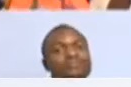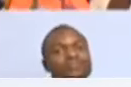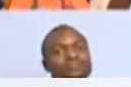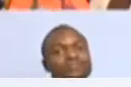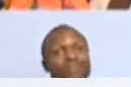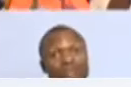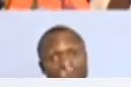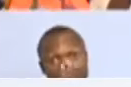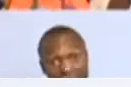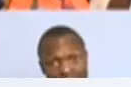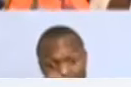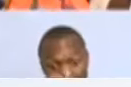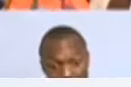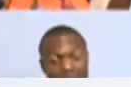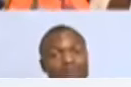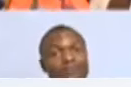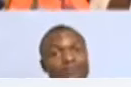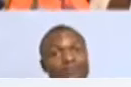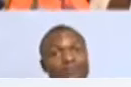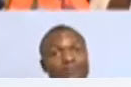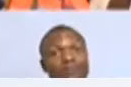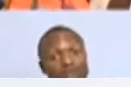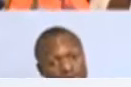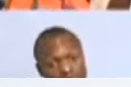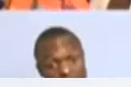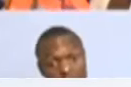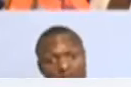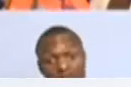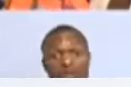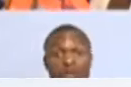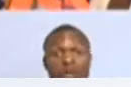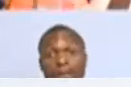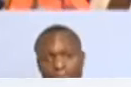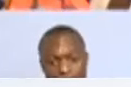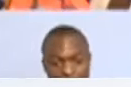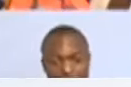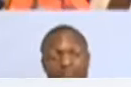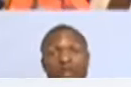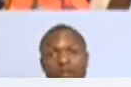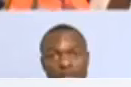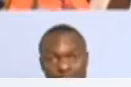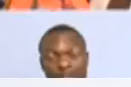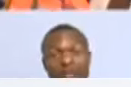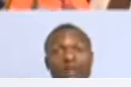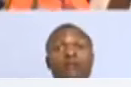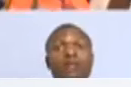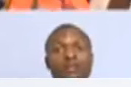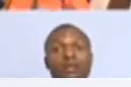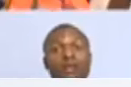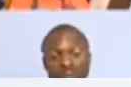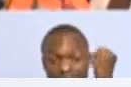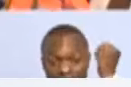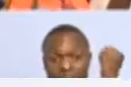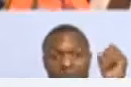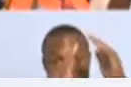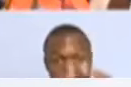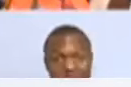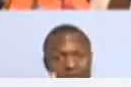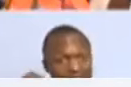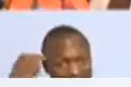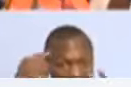Madam Speaker, to further address food and nutrition security among the needy and vulnerable households, government is providing